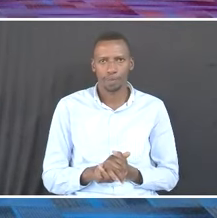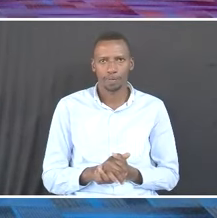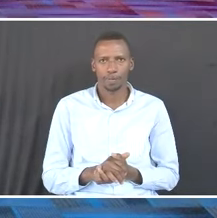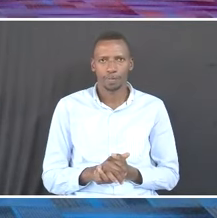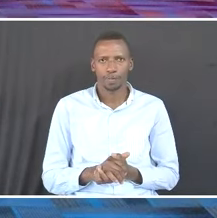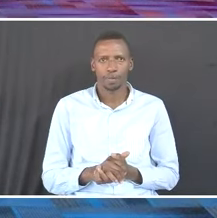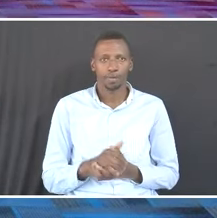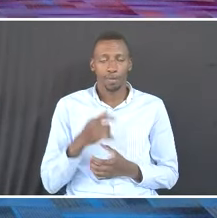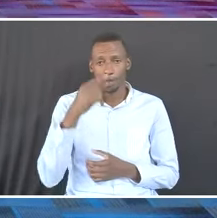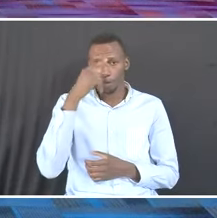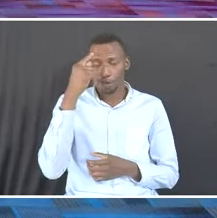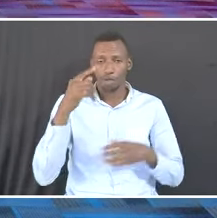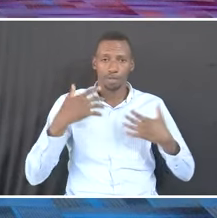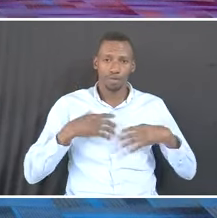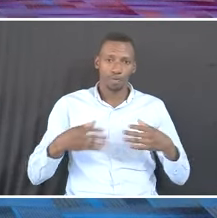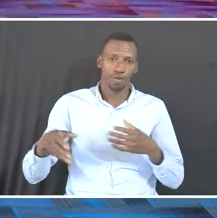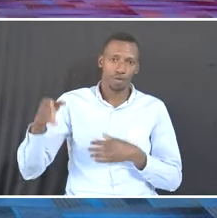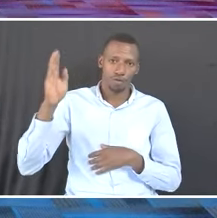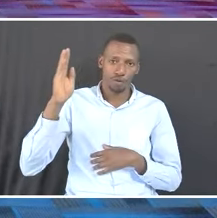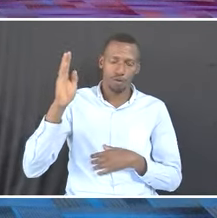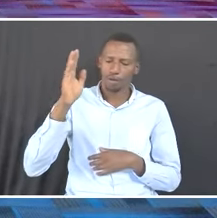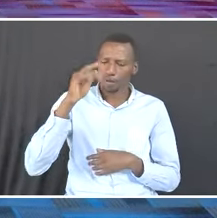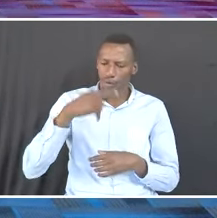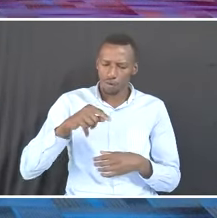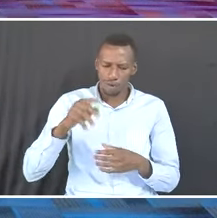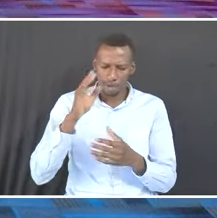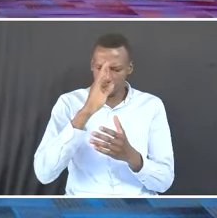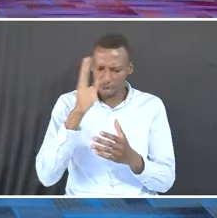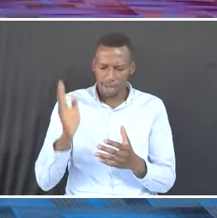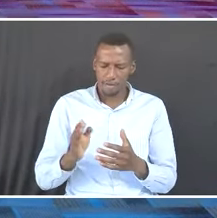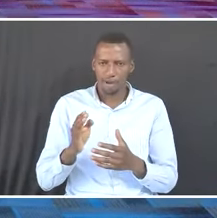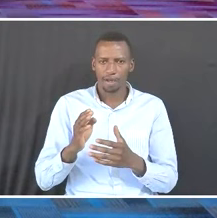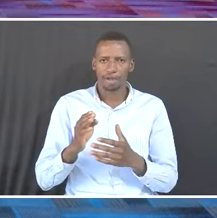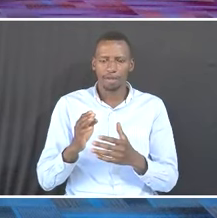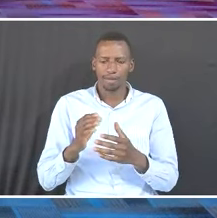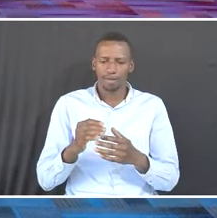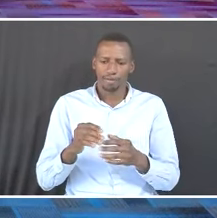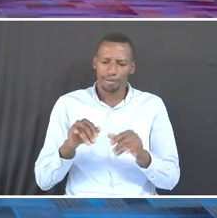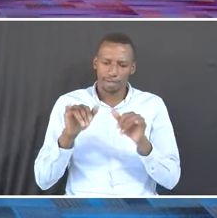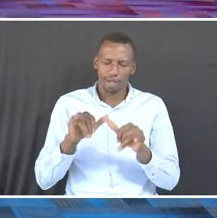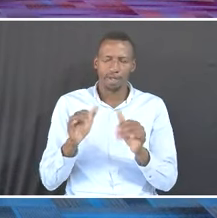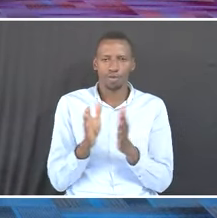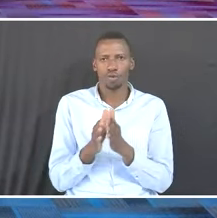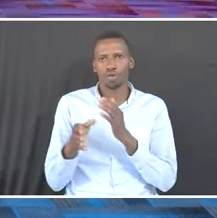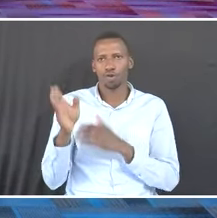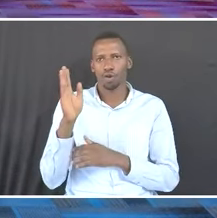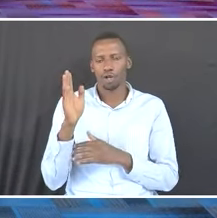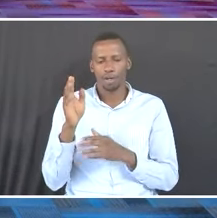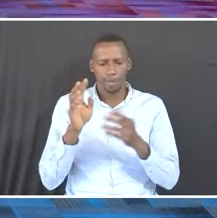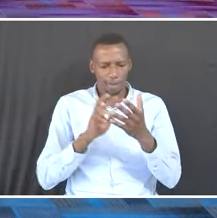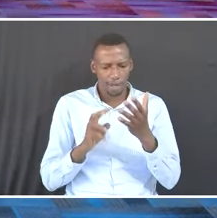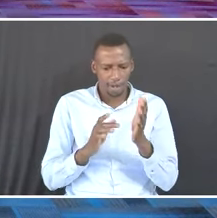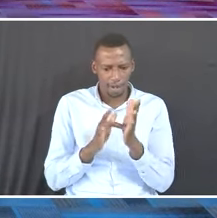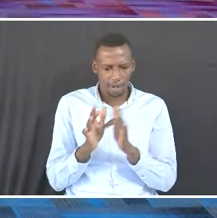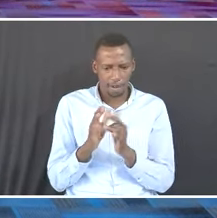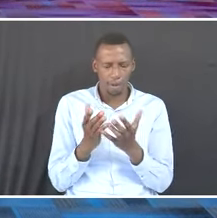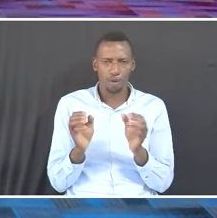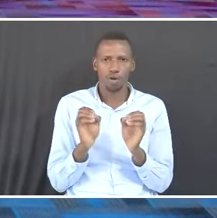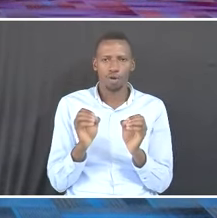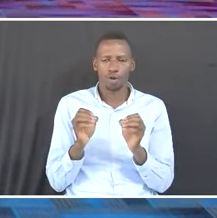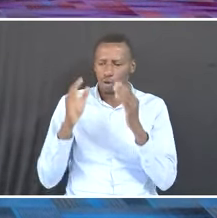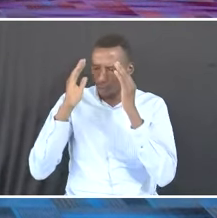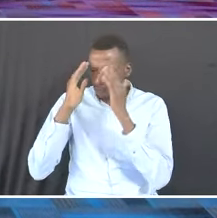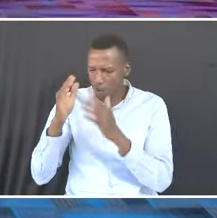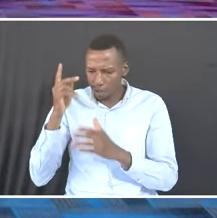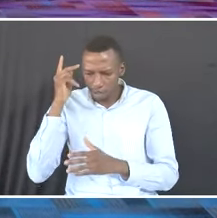It is because, people of God, we never take time with God. We take time with the philosophy. We take time with psychology.